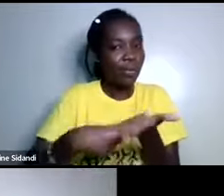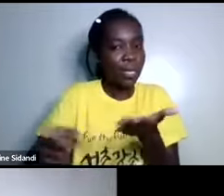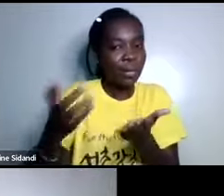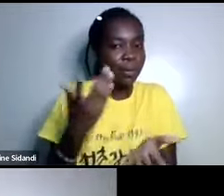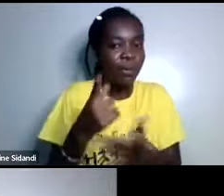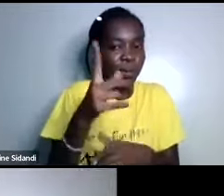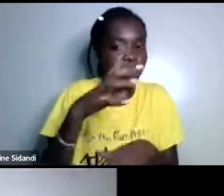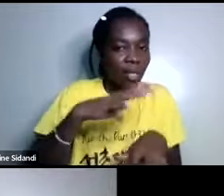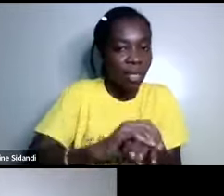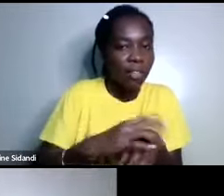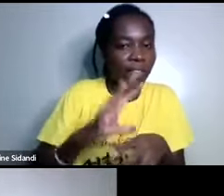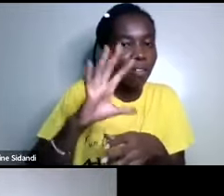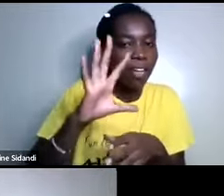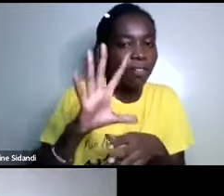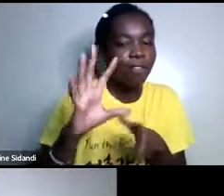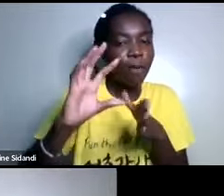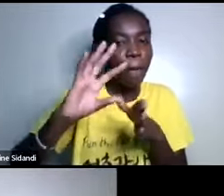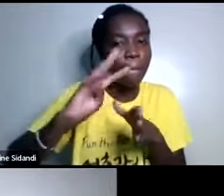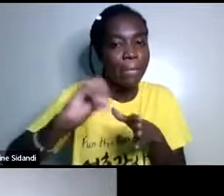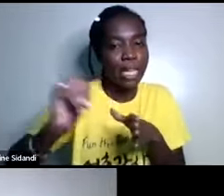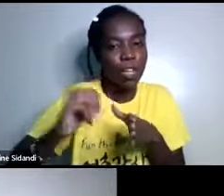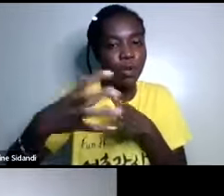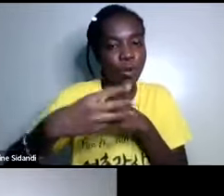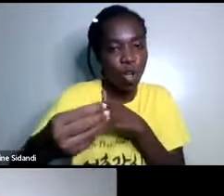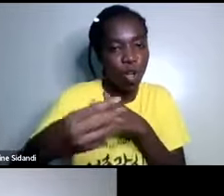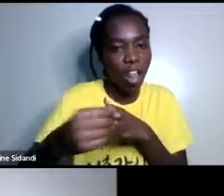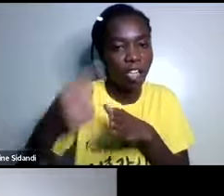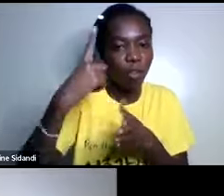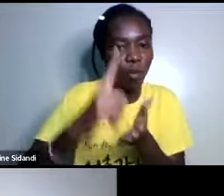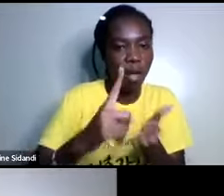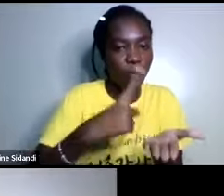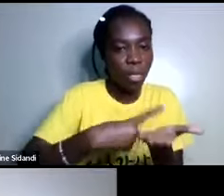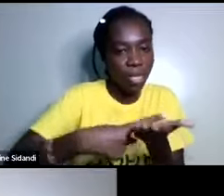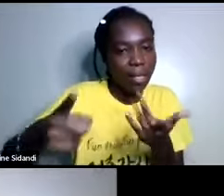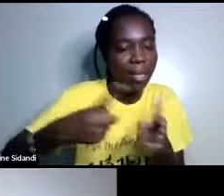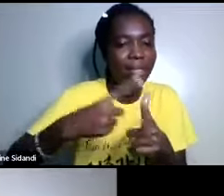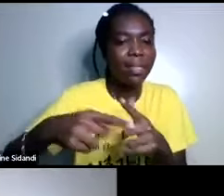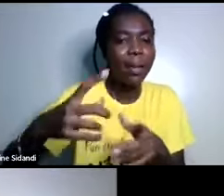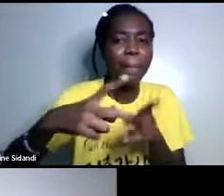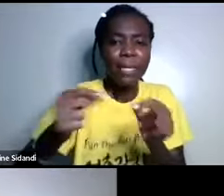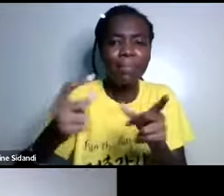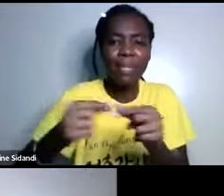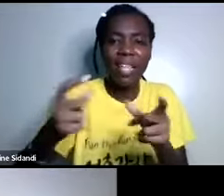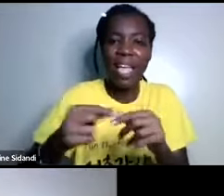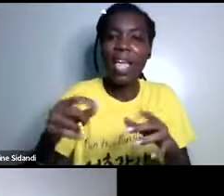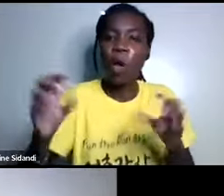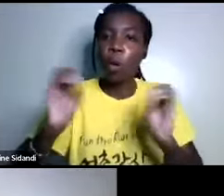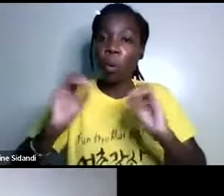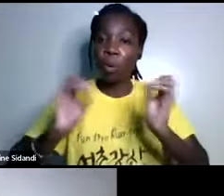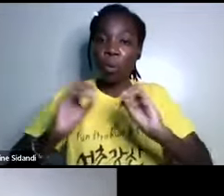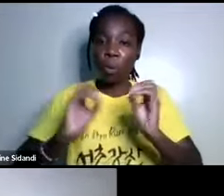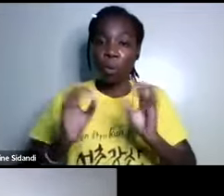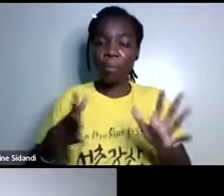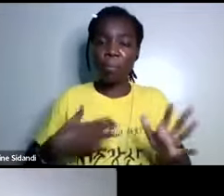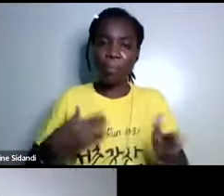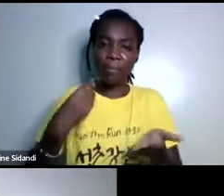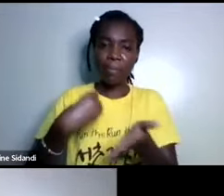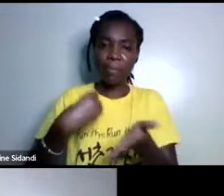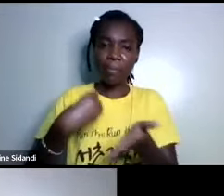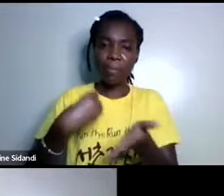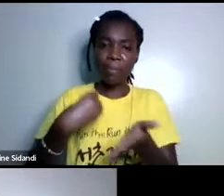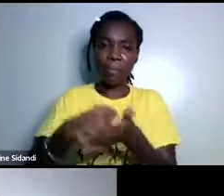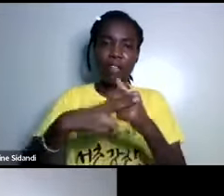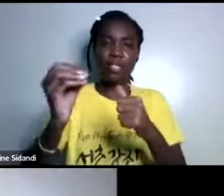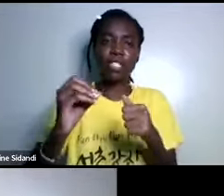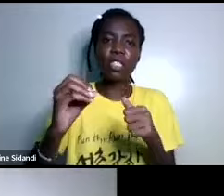for a week and you've just gone offline and you're getting messages. When you wake up, you're like, oh shit, I paid $70 a lead, and your product